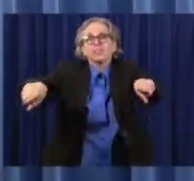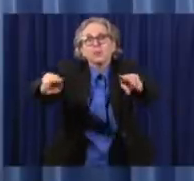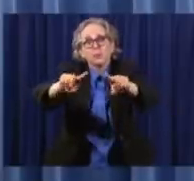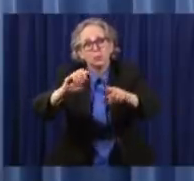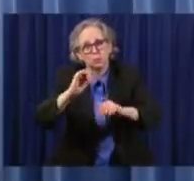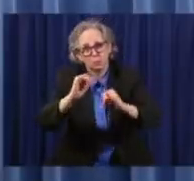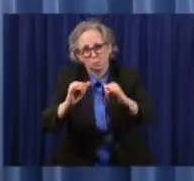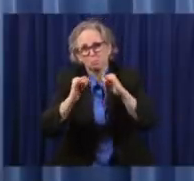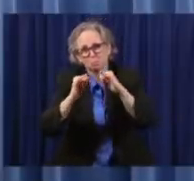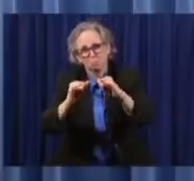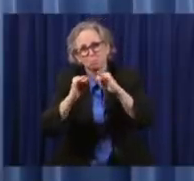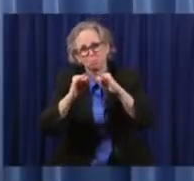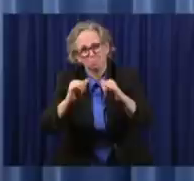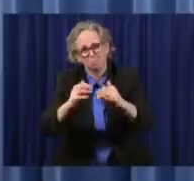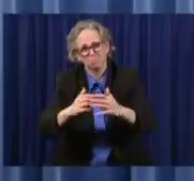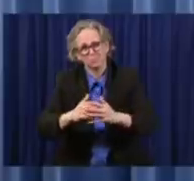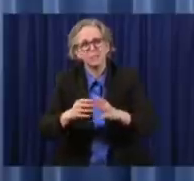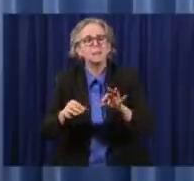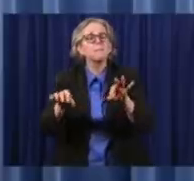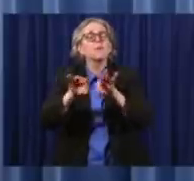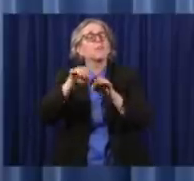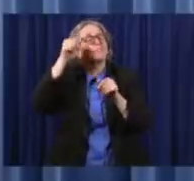this is not going to last forever.